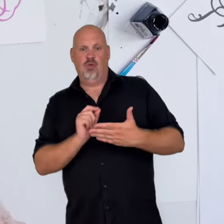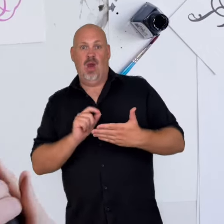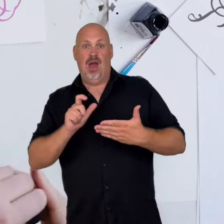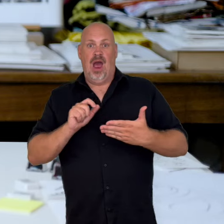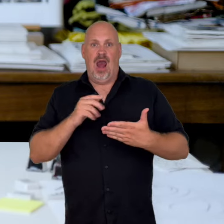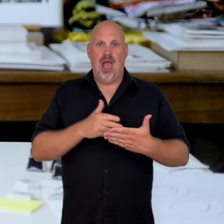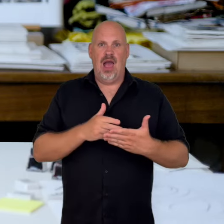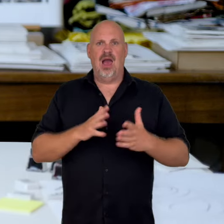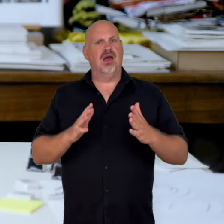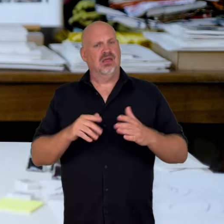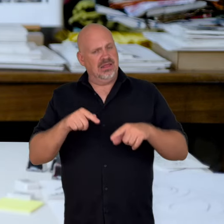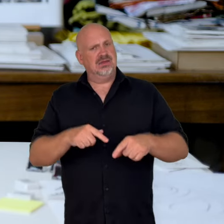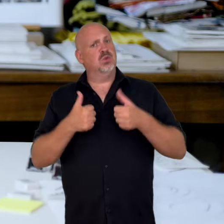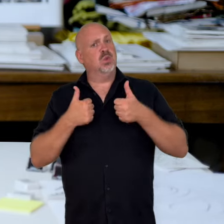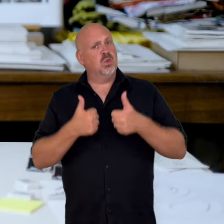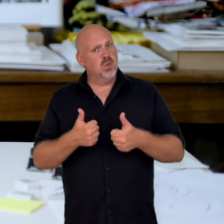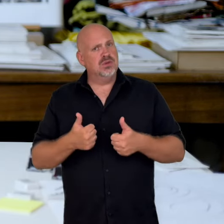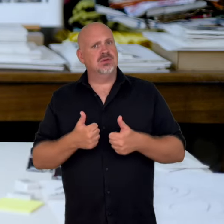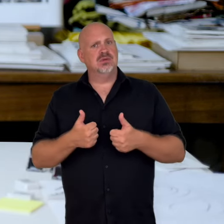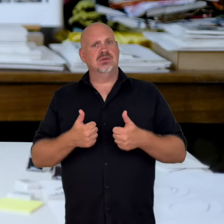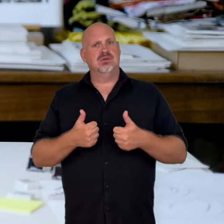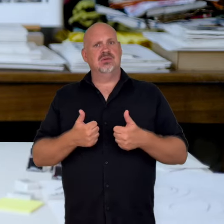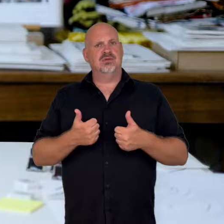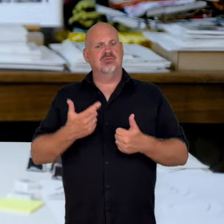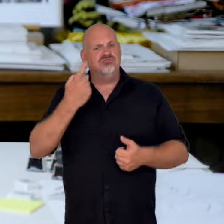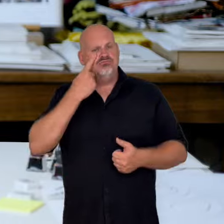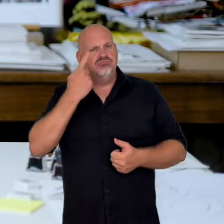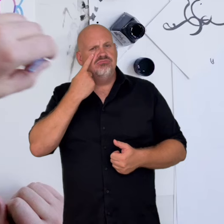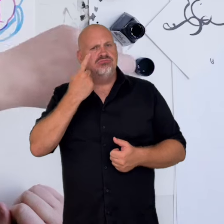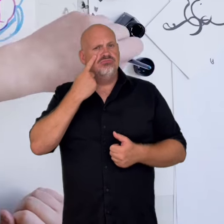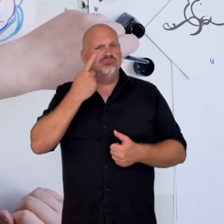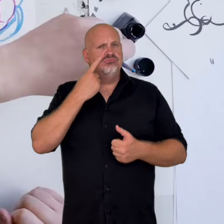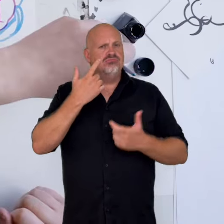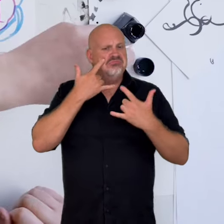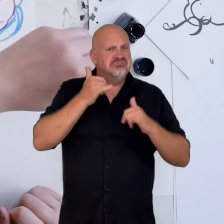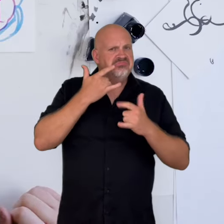spectacular. Purple and blue go super well together.